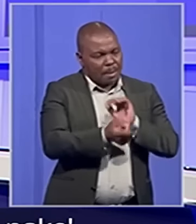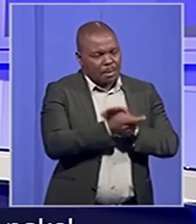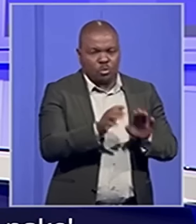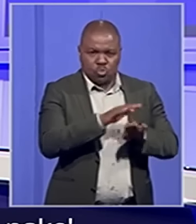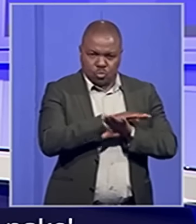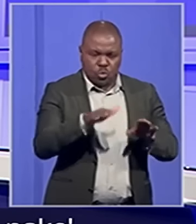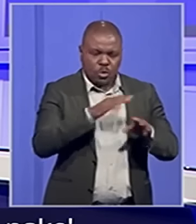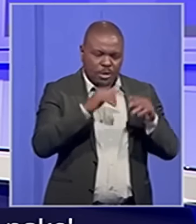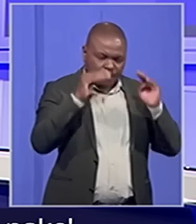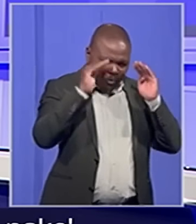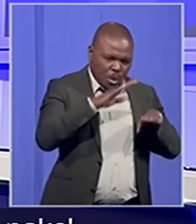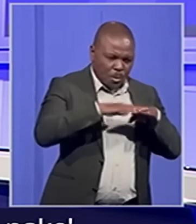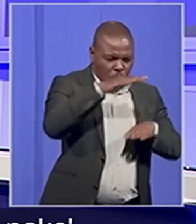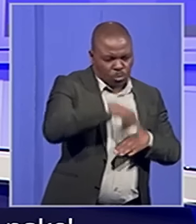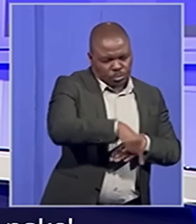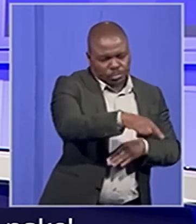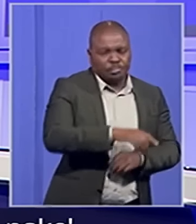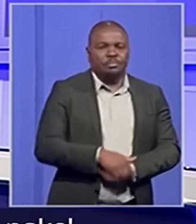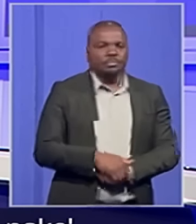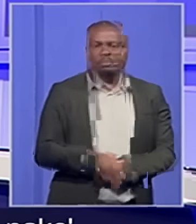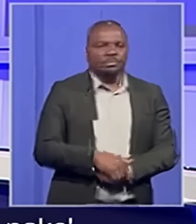šedi ya maleba le go ya pele.